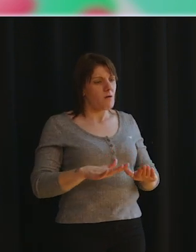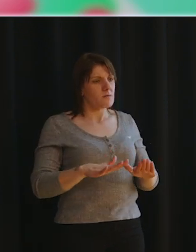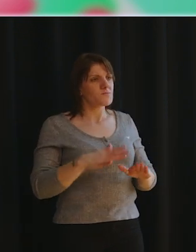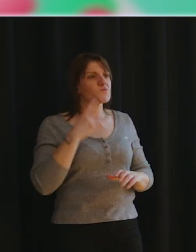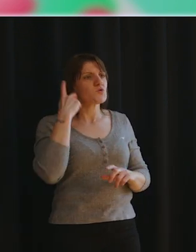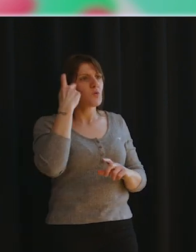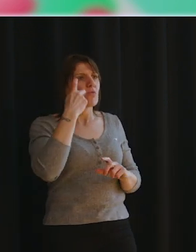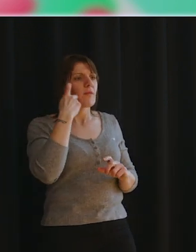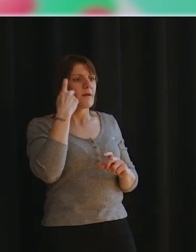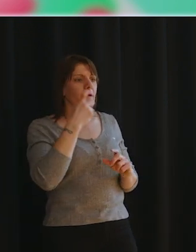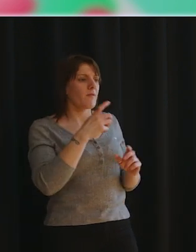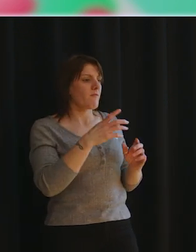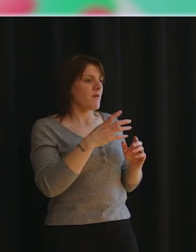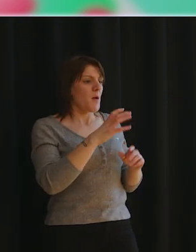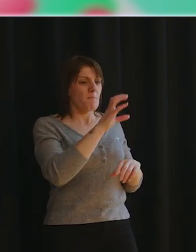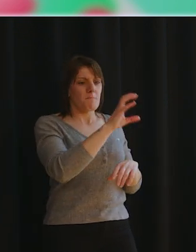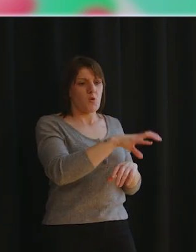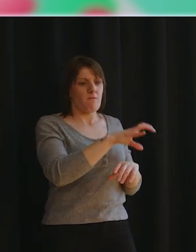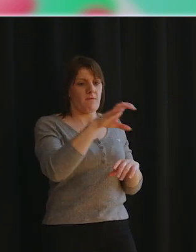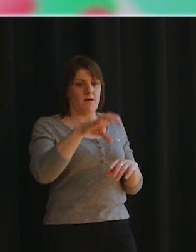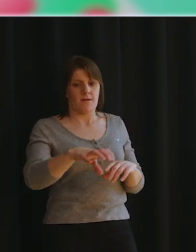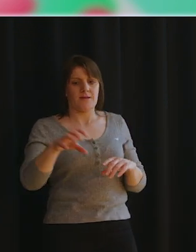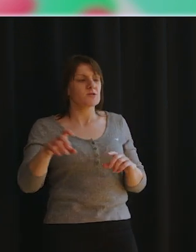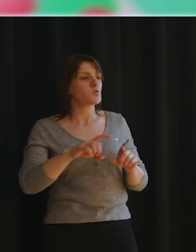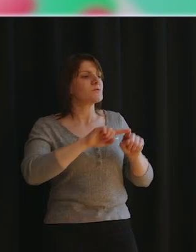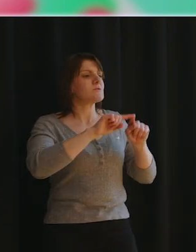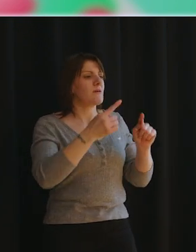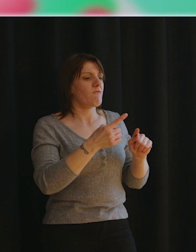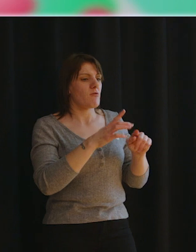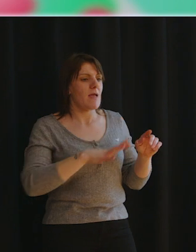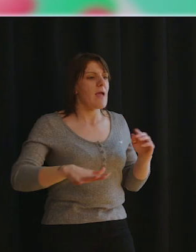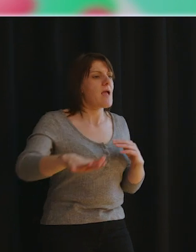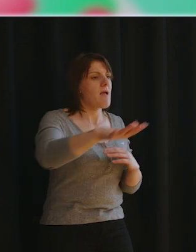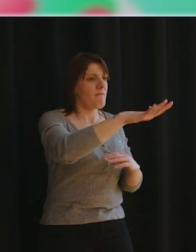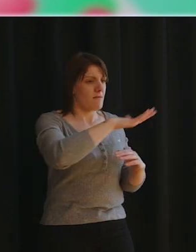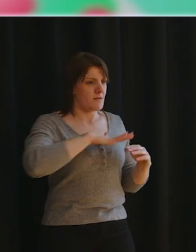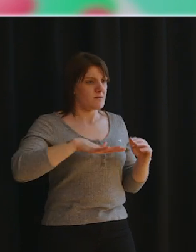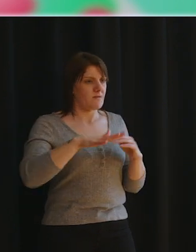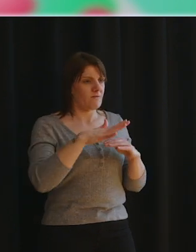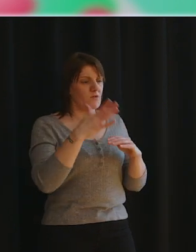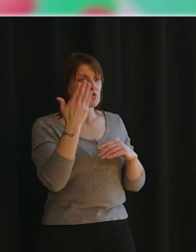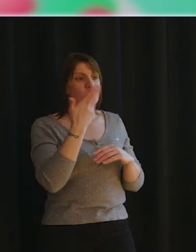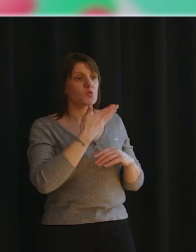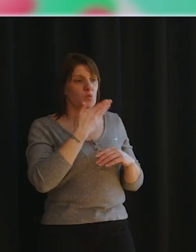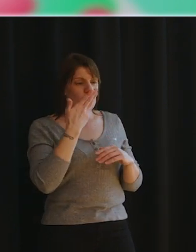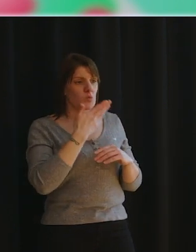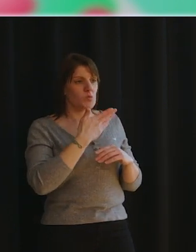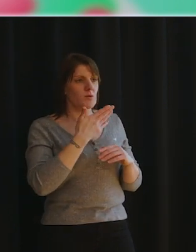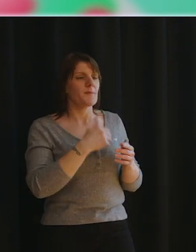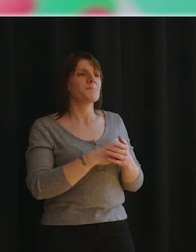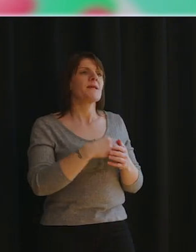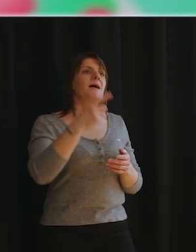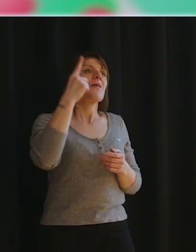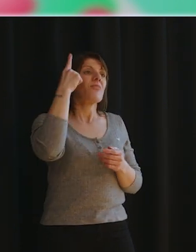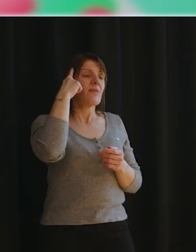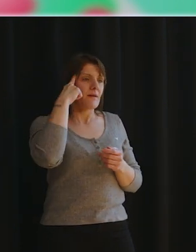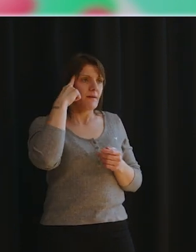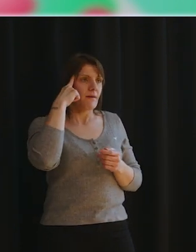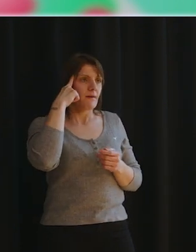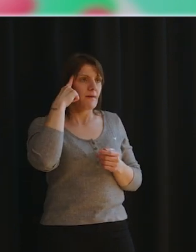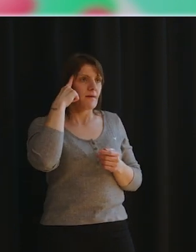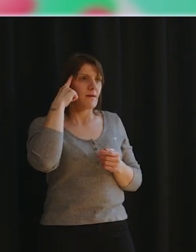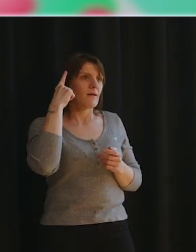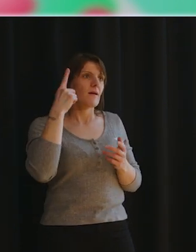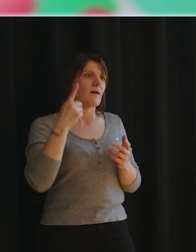areas around a school where suddenly it becomes that absolute huge flood, thinking and getting the staff